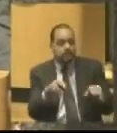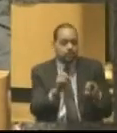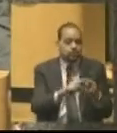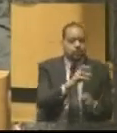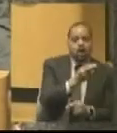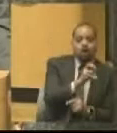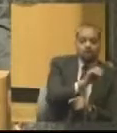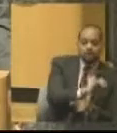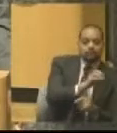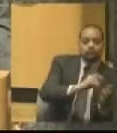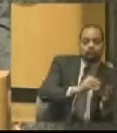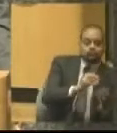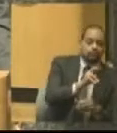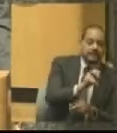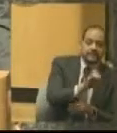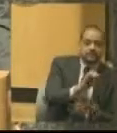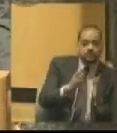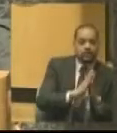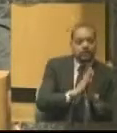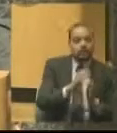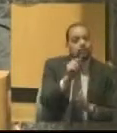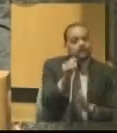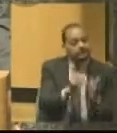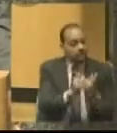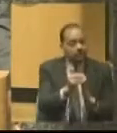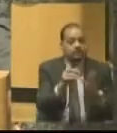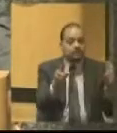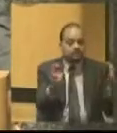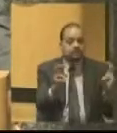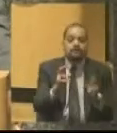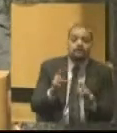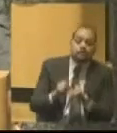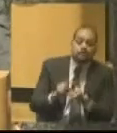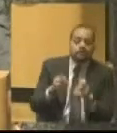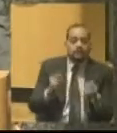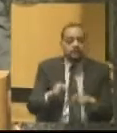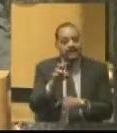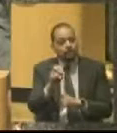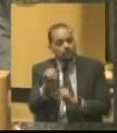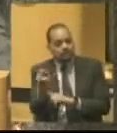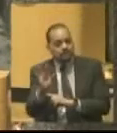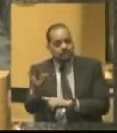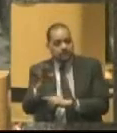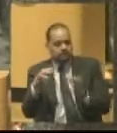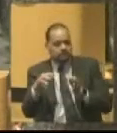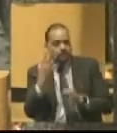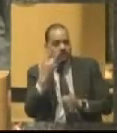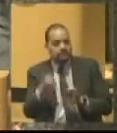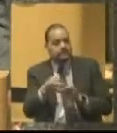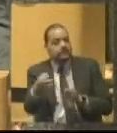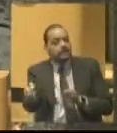an alternative explanation for the timing of Lincoln's proclamation, except that Emerson's explanation for the delay